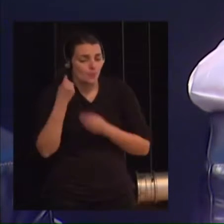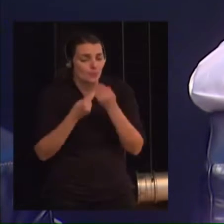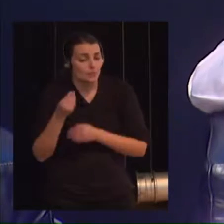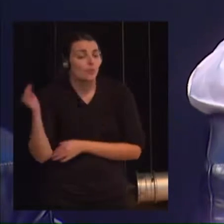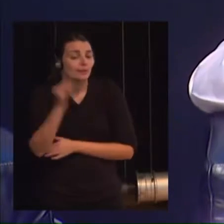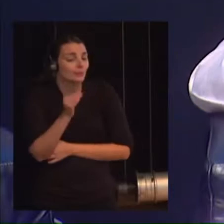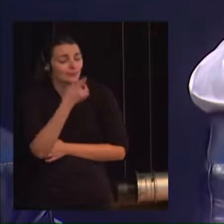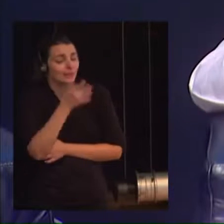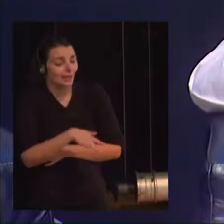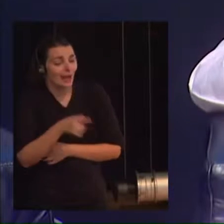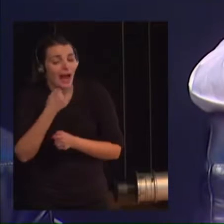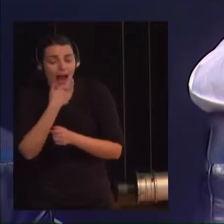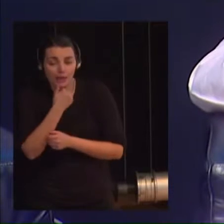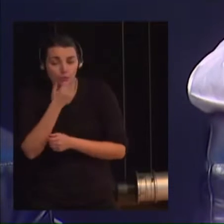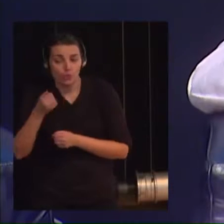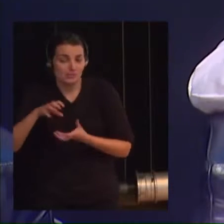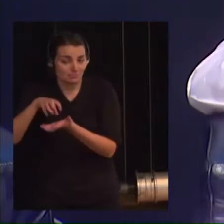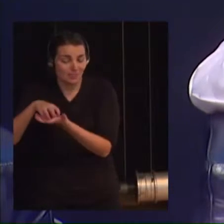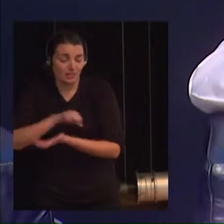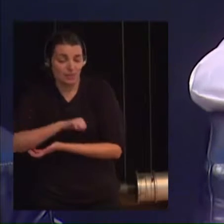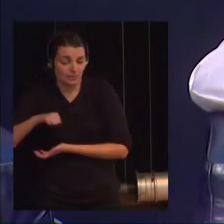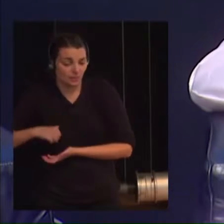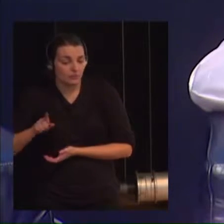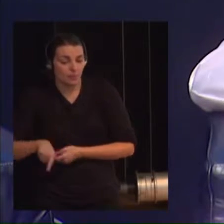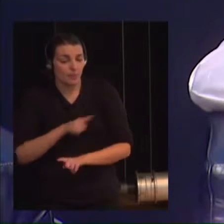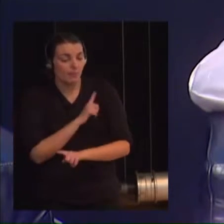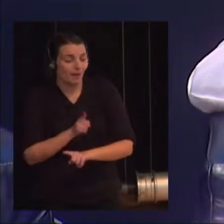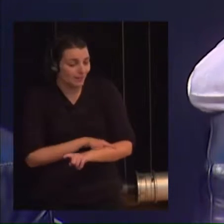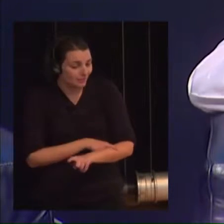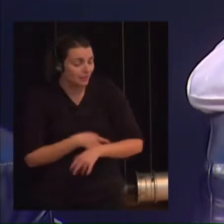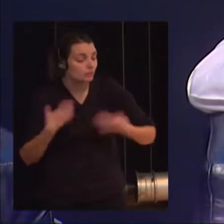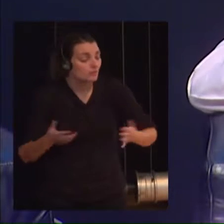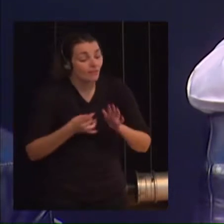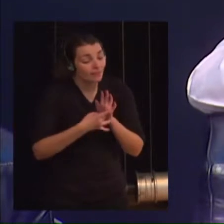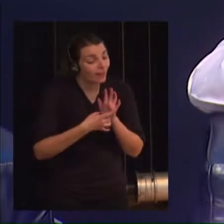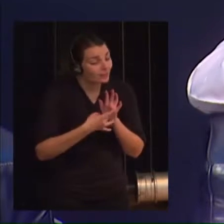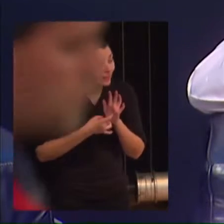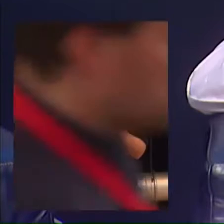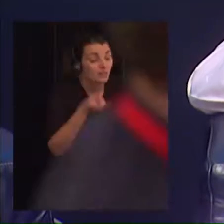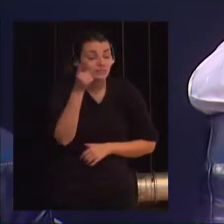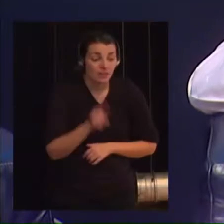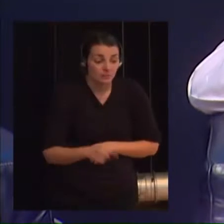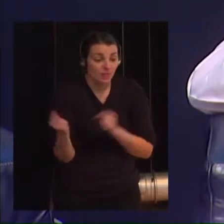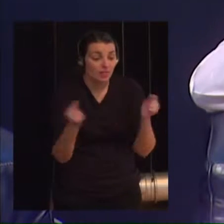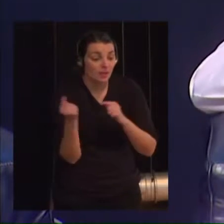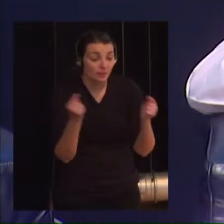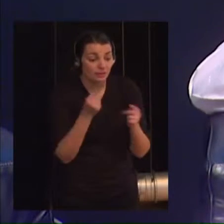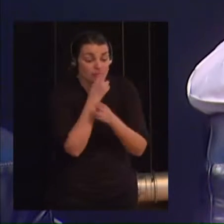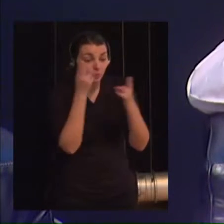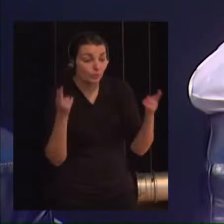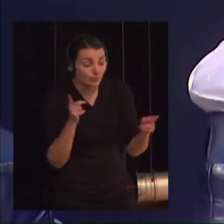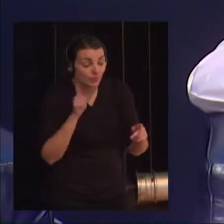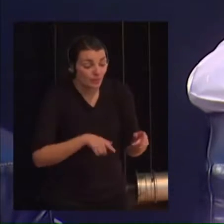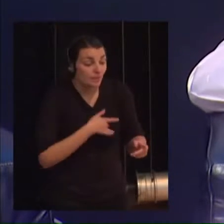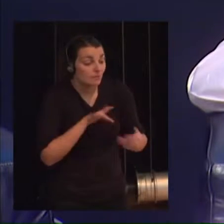if the quality of the public debate on philanthropy is going to be improved, and I think that quality is